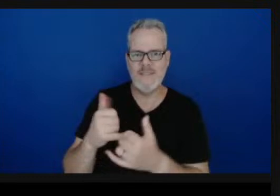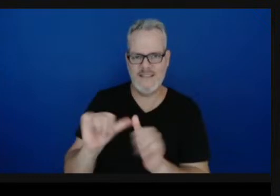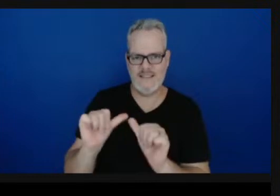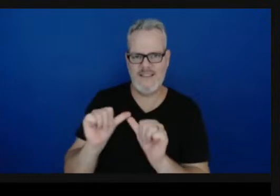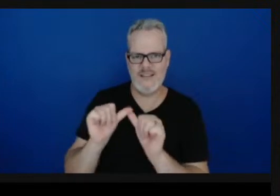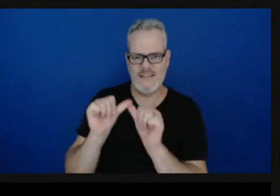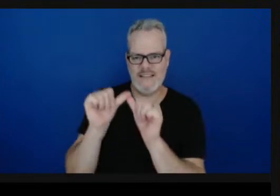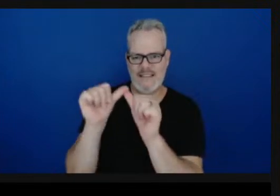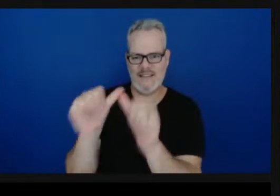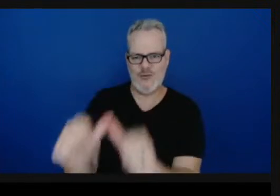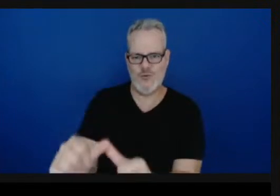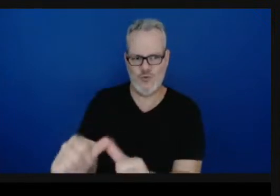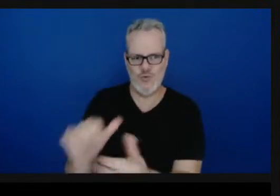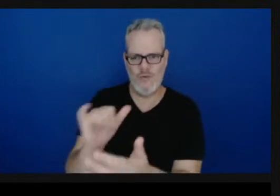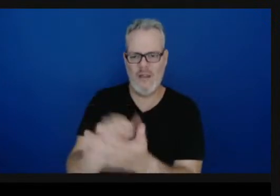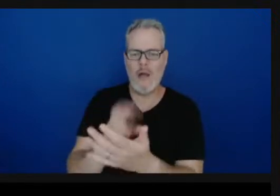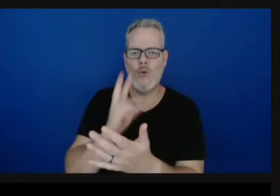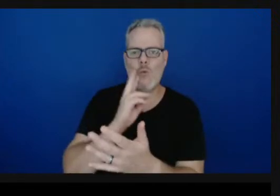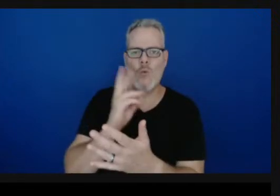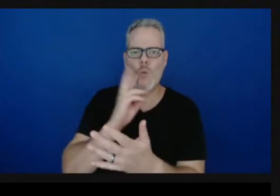in the water table coming up